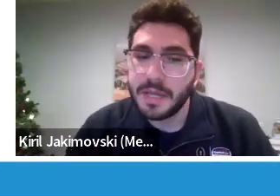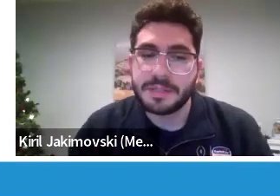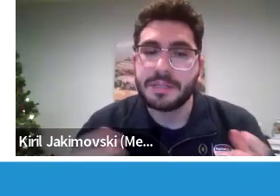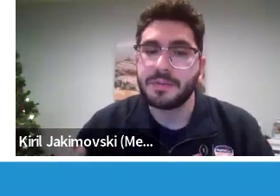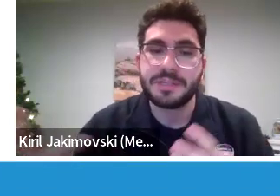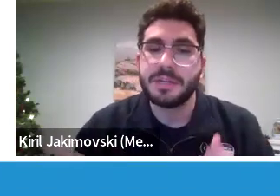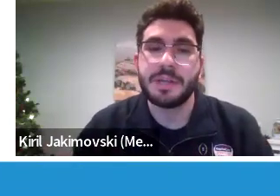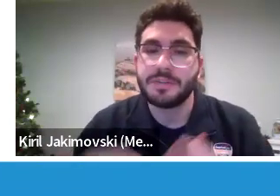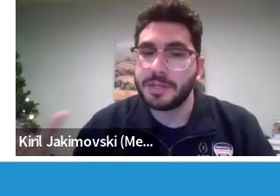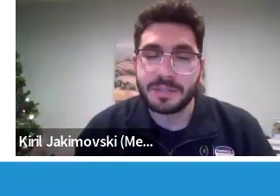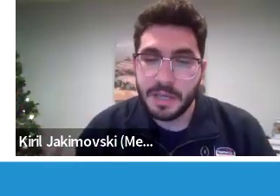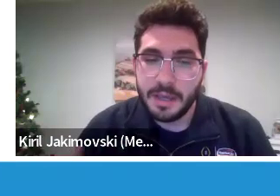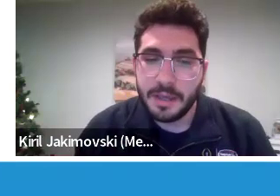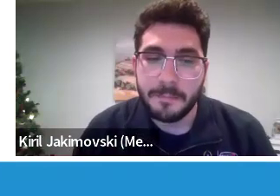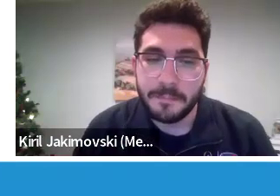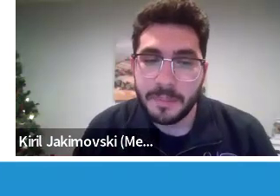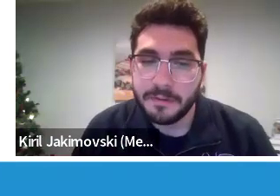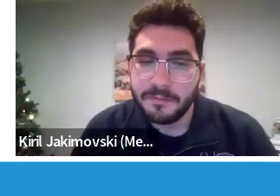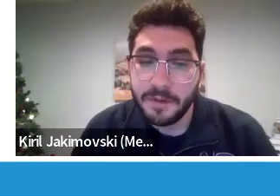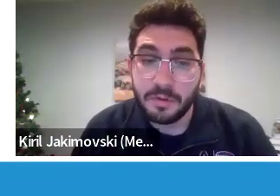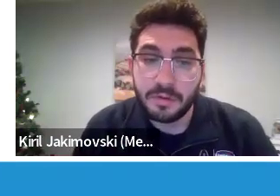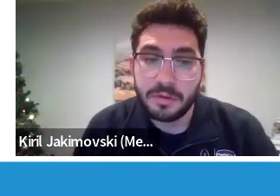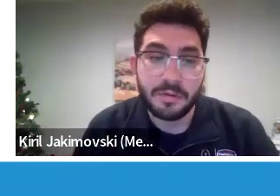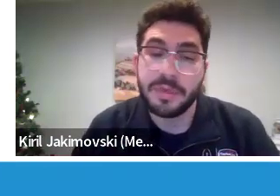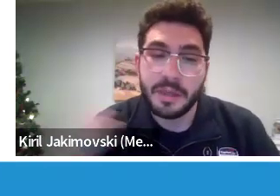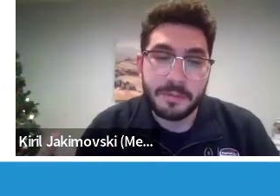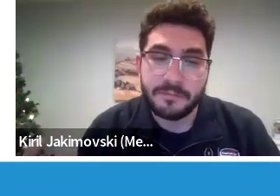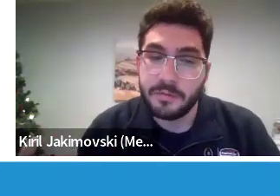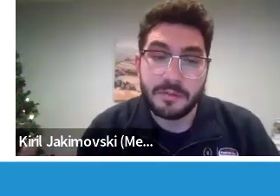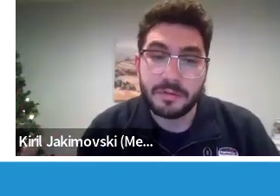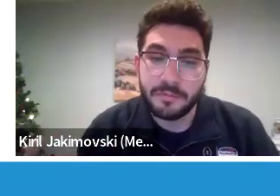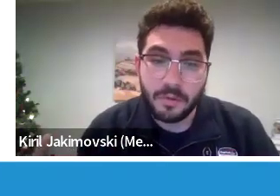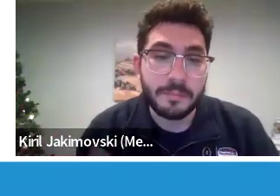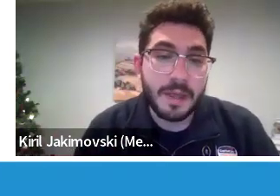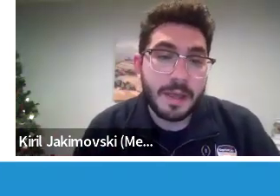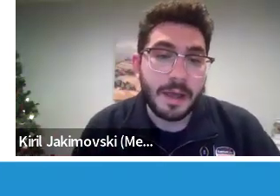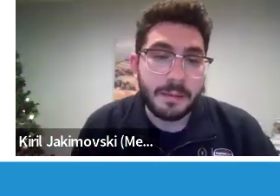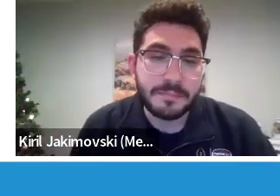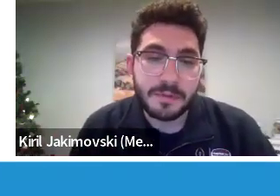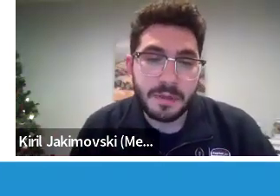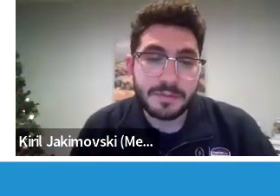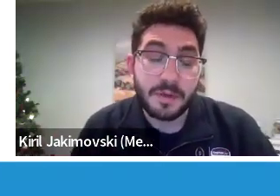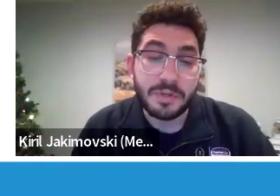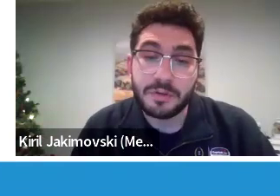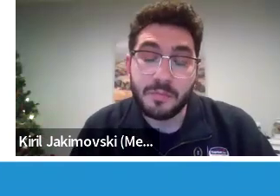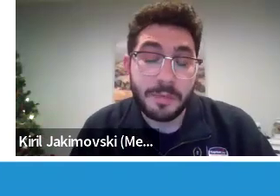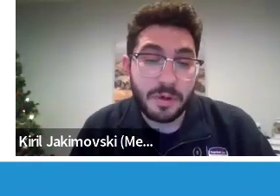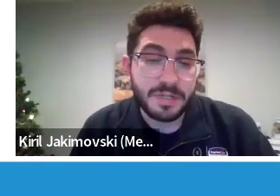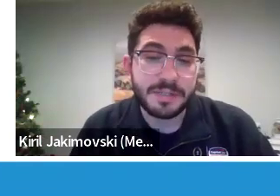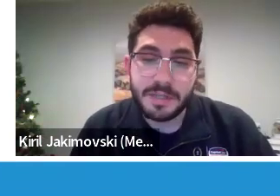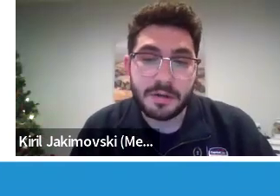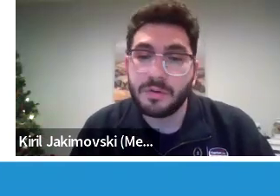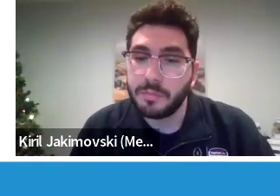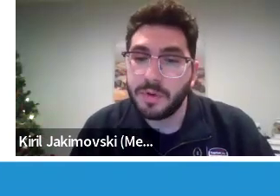are in states, districts, cities, not just federal, or thinking about federal level reform. So that we might